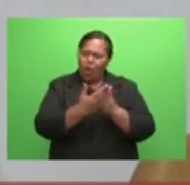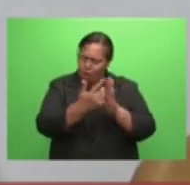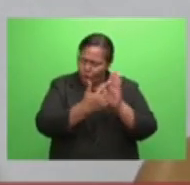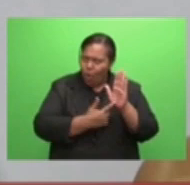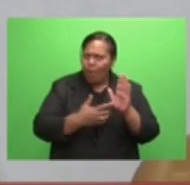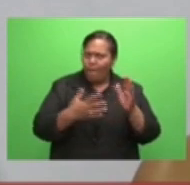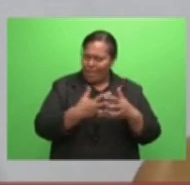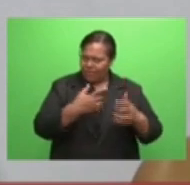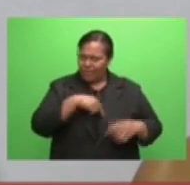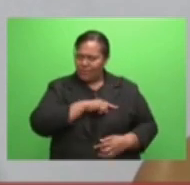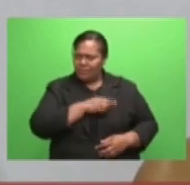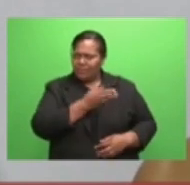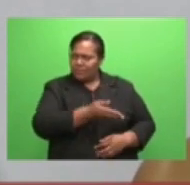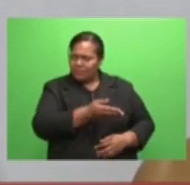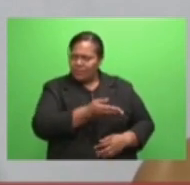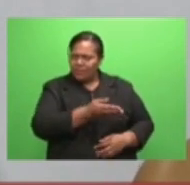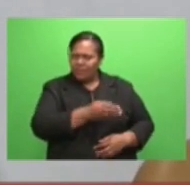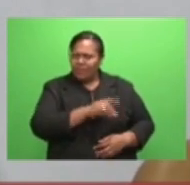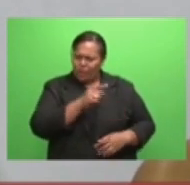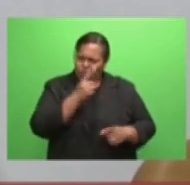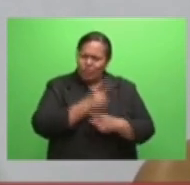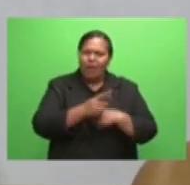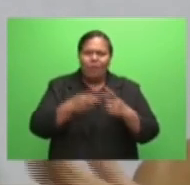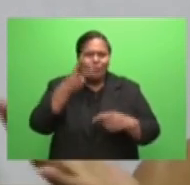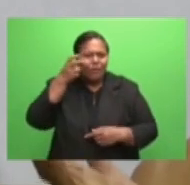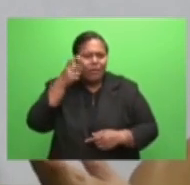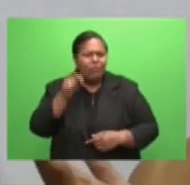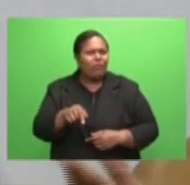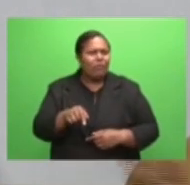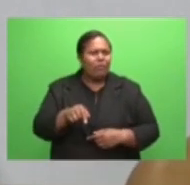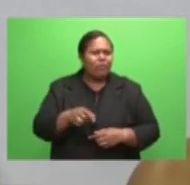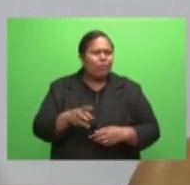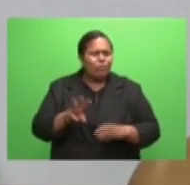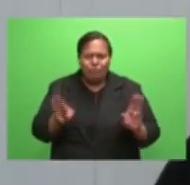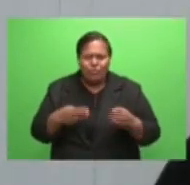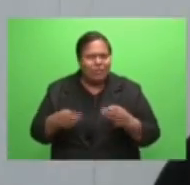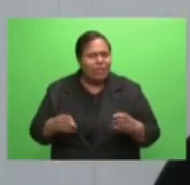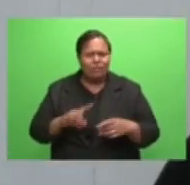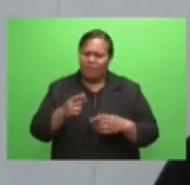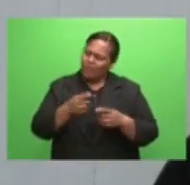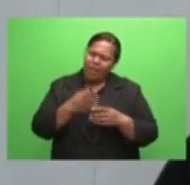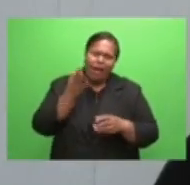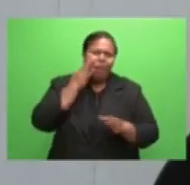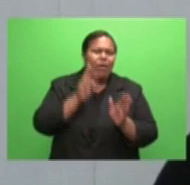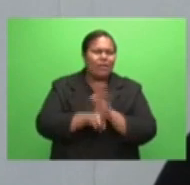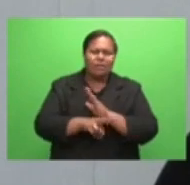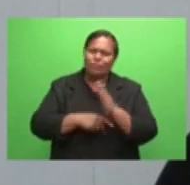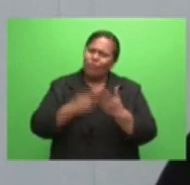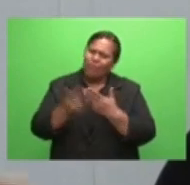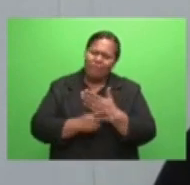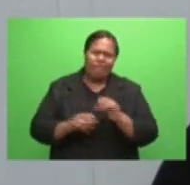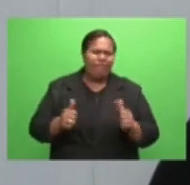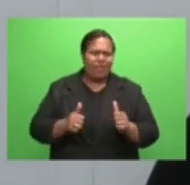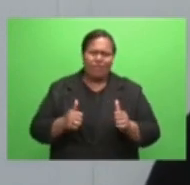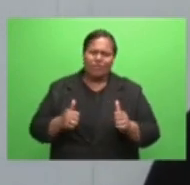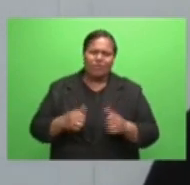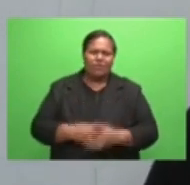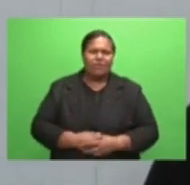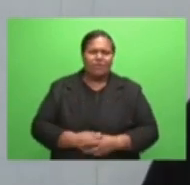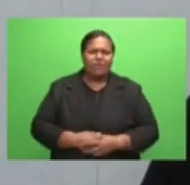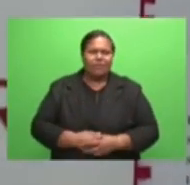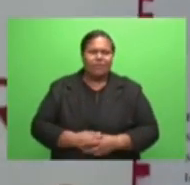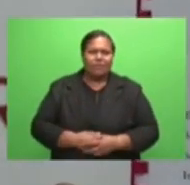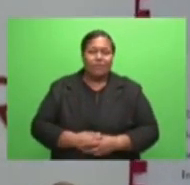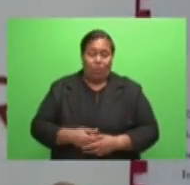and, talking about piracy and all that. We've done a lot of awareness programs. The Fiji Performance Rights Association, in their bid